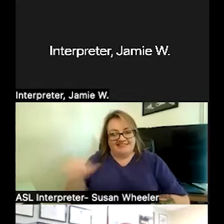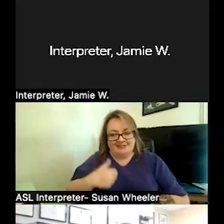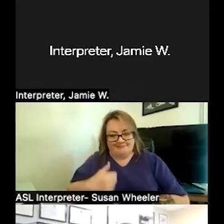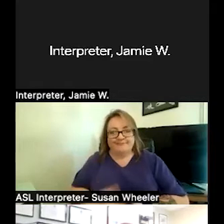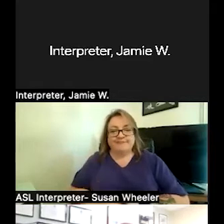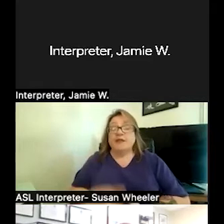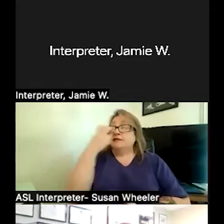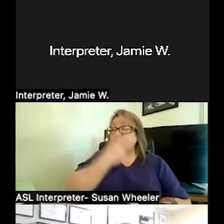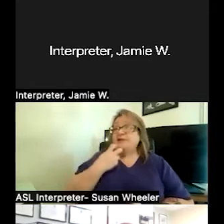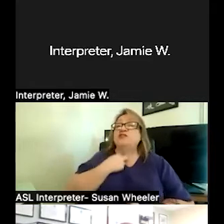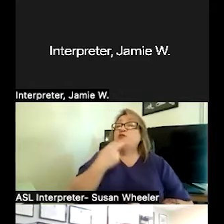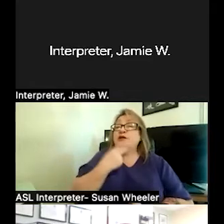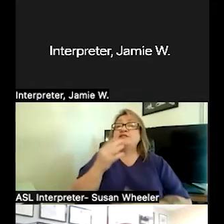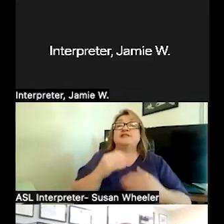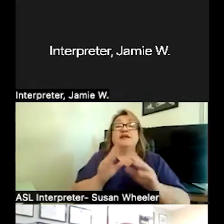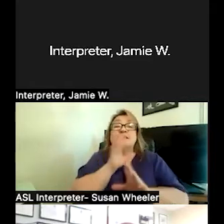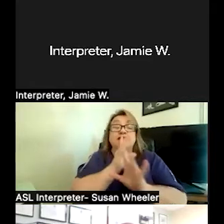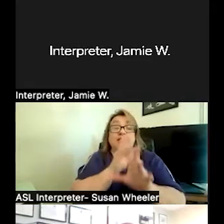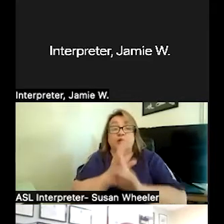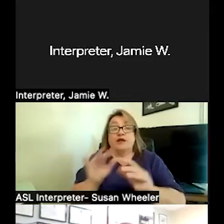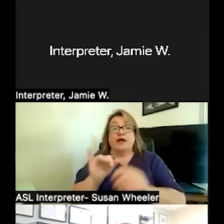Speech, voice, and lingual impairments.